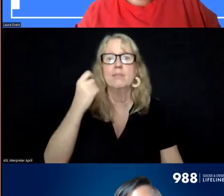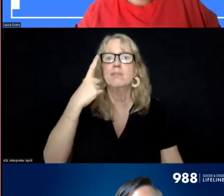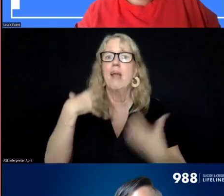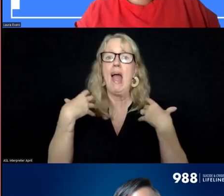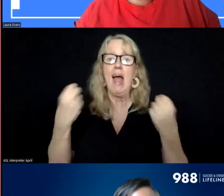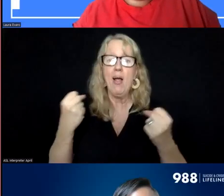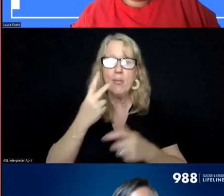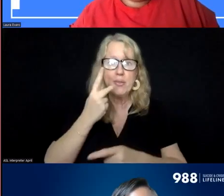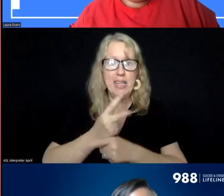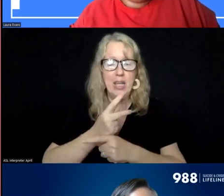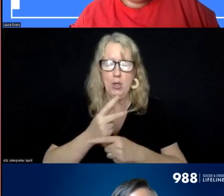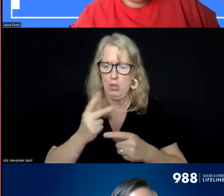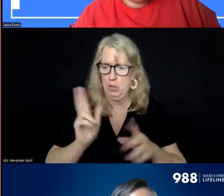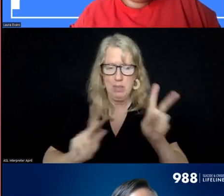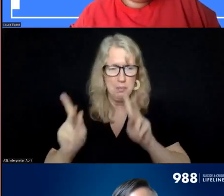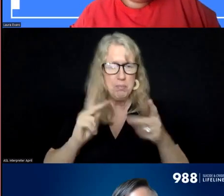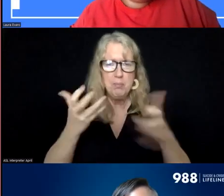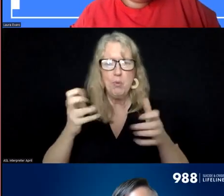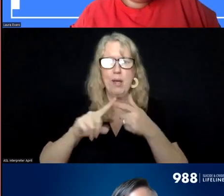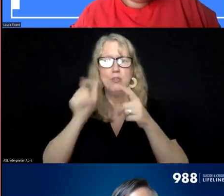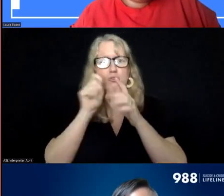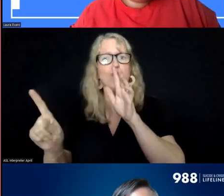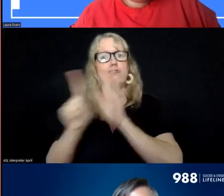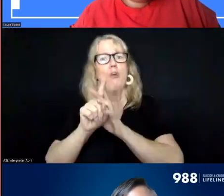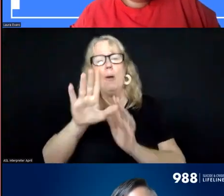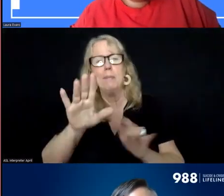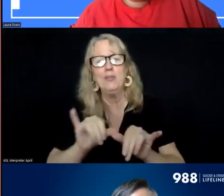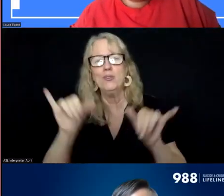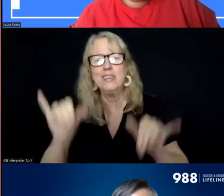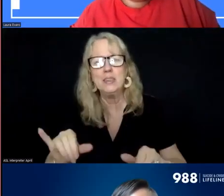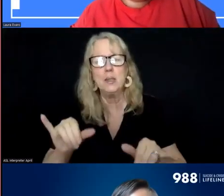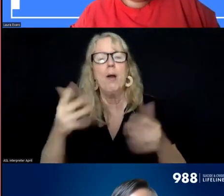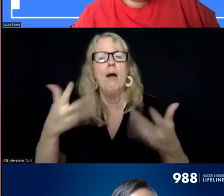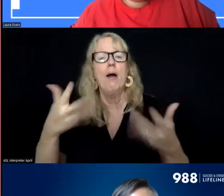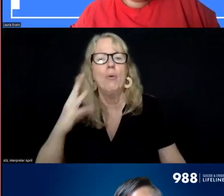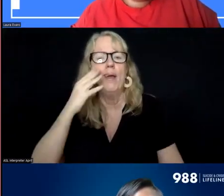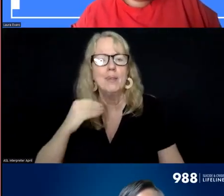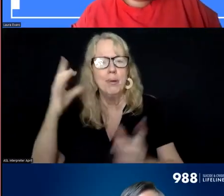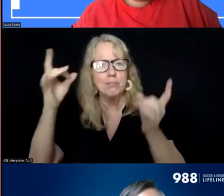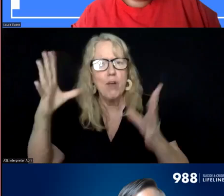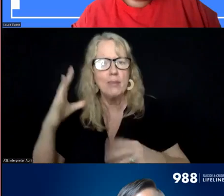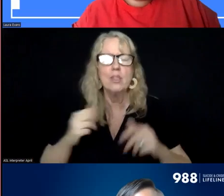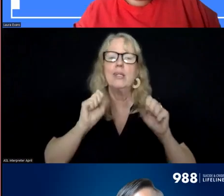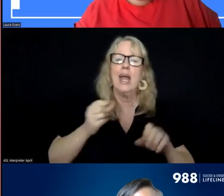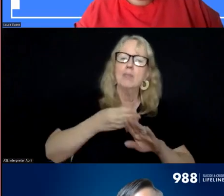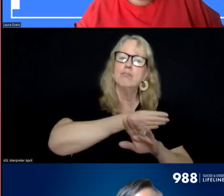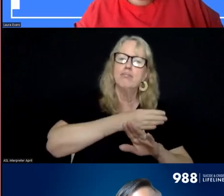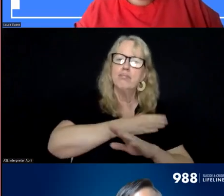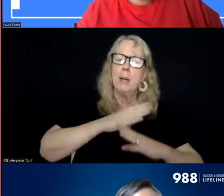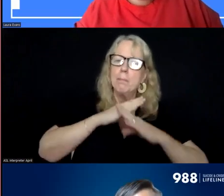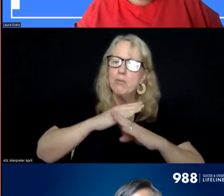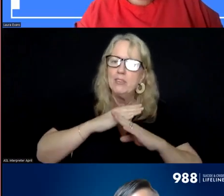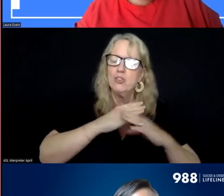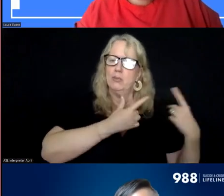you don't want people to only show up to you in your system when they are experiencing a crisis. There is prevention work that we